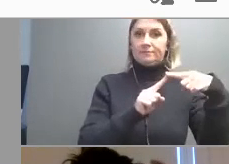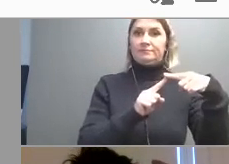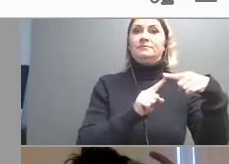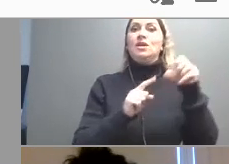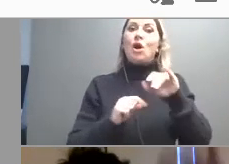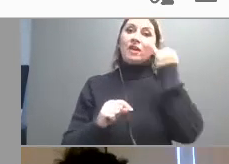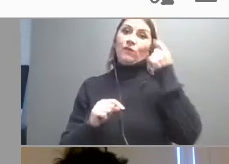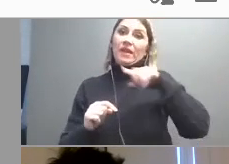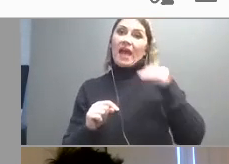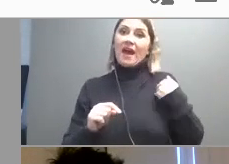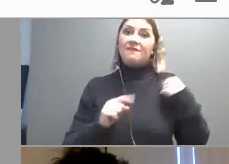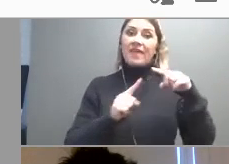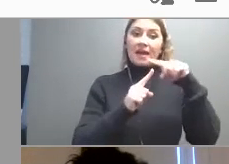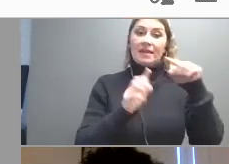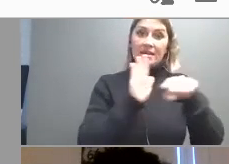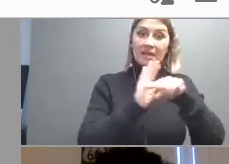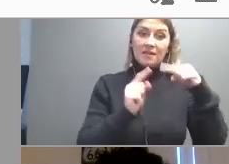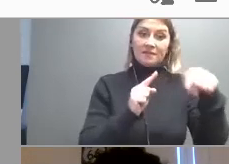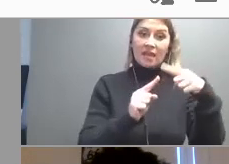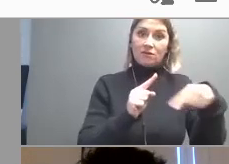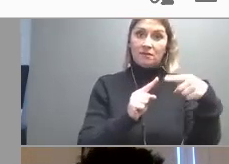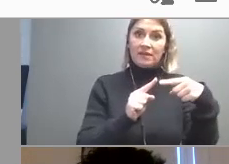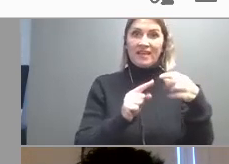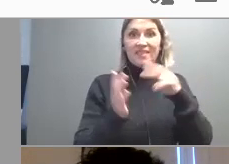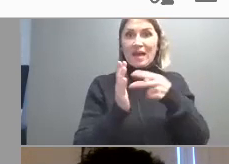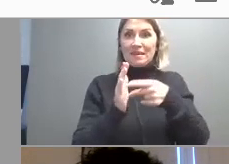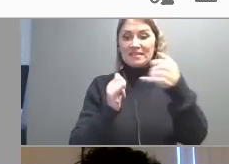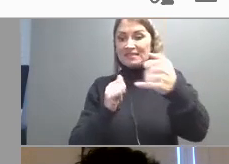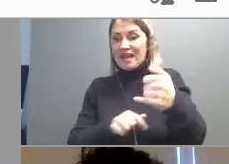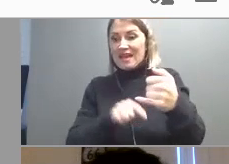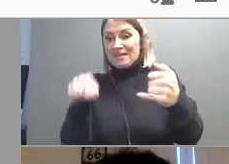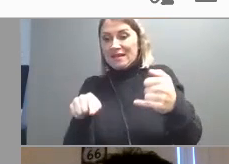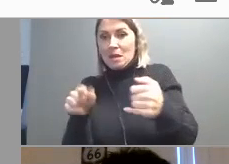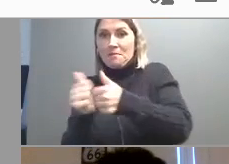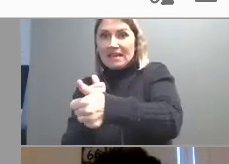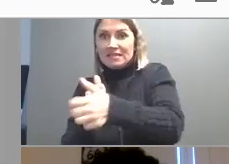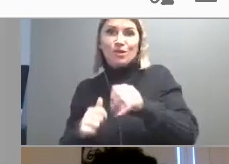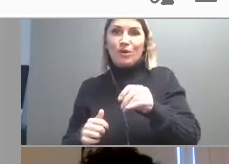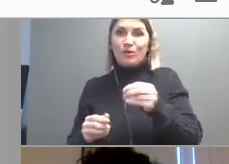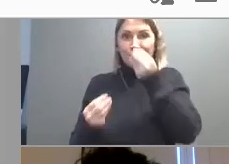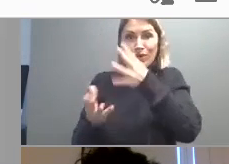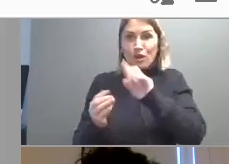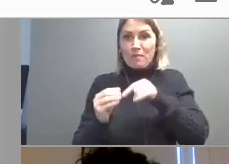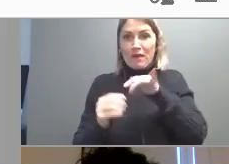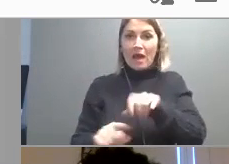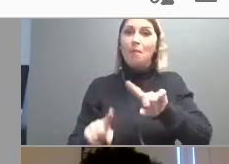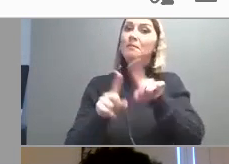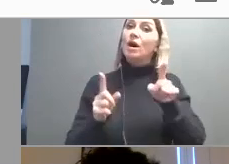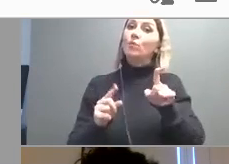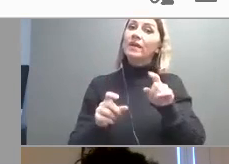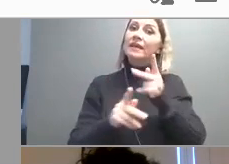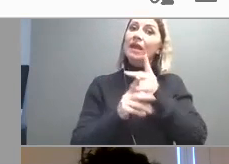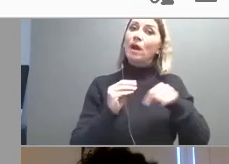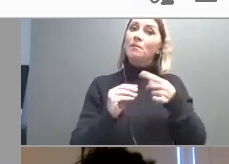have a negative cycle, then everything else goes out the line. So we don't care about those sort of scenarios. But we do care of scenarios